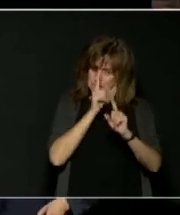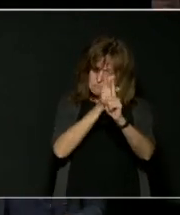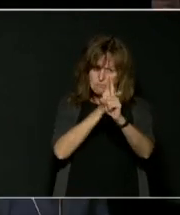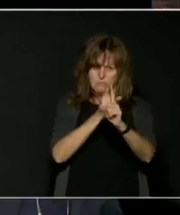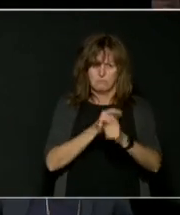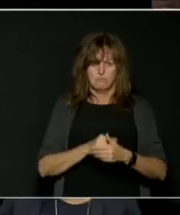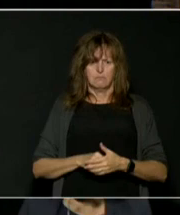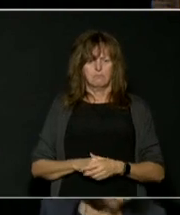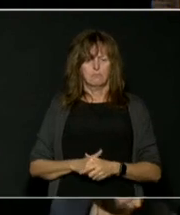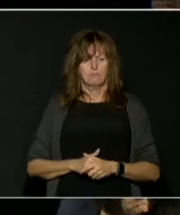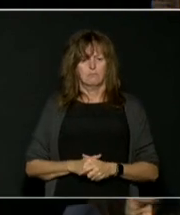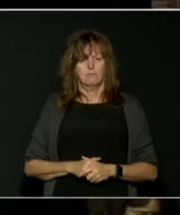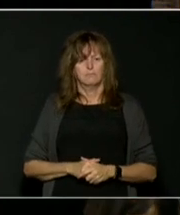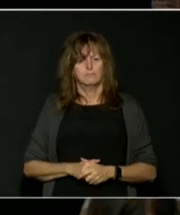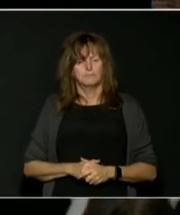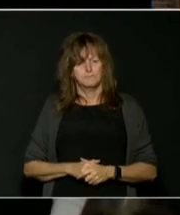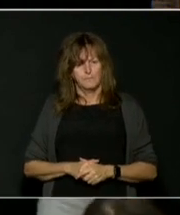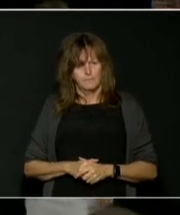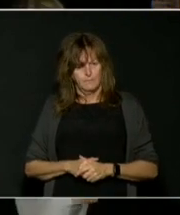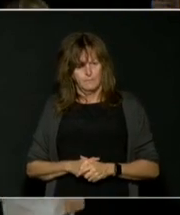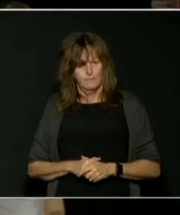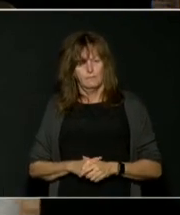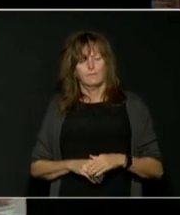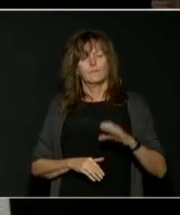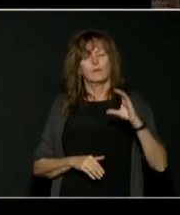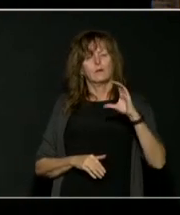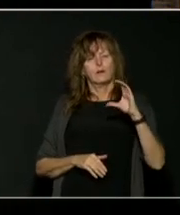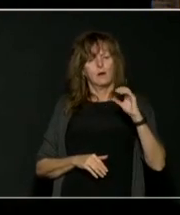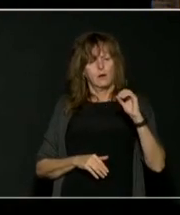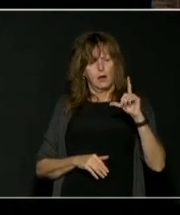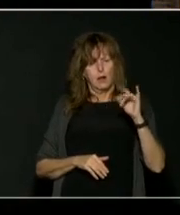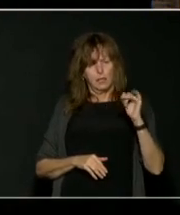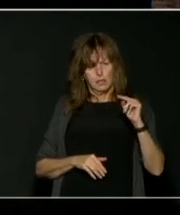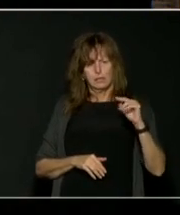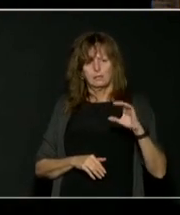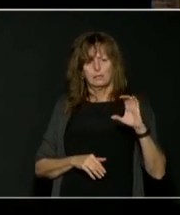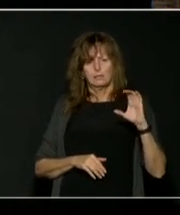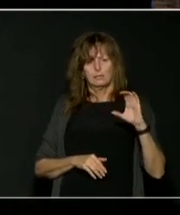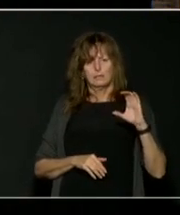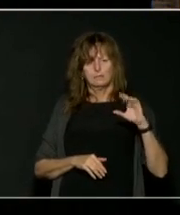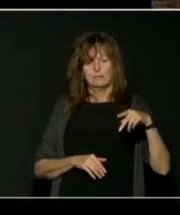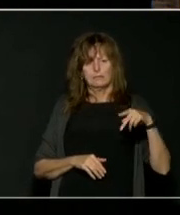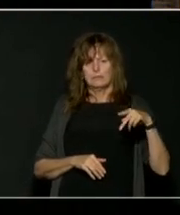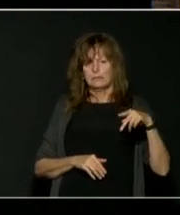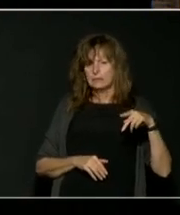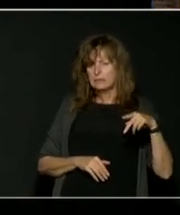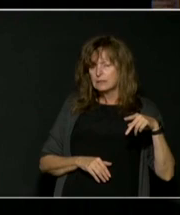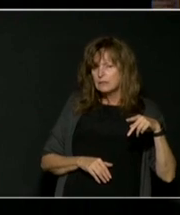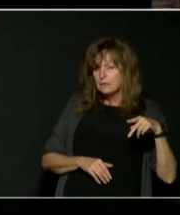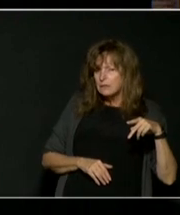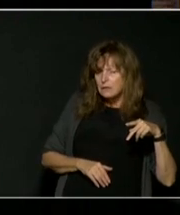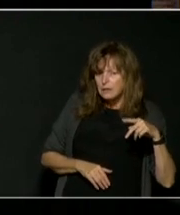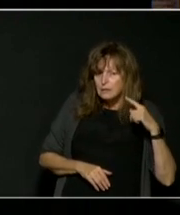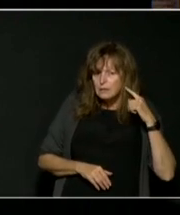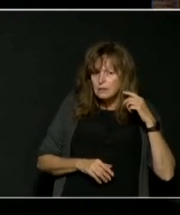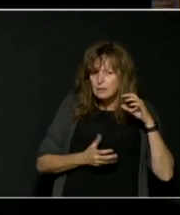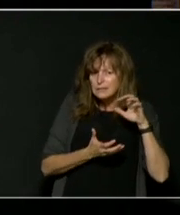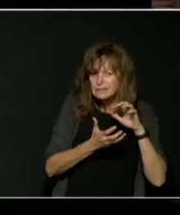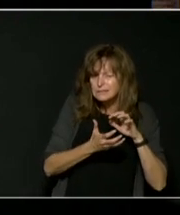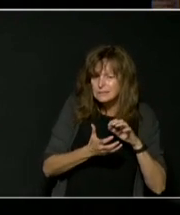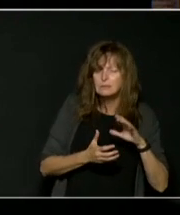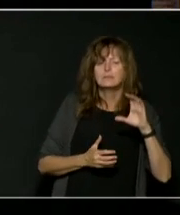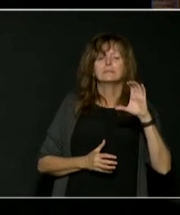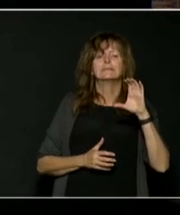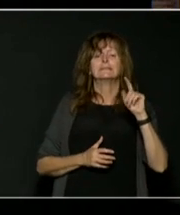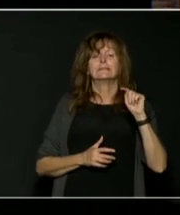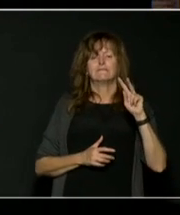Your next question comes from Colin DeMillo with CTV News. Please go ahead. Hi there, Dr. Yaffe. Just a question about the number